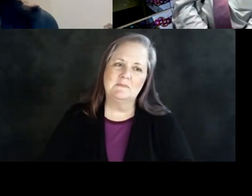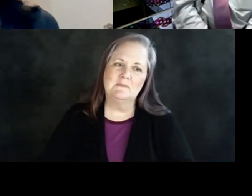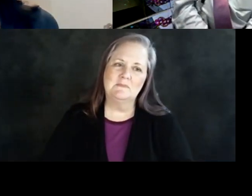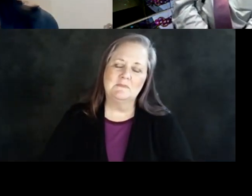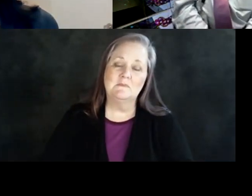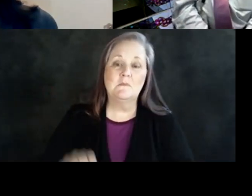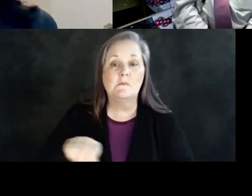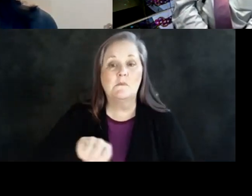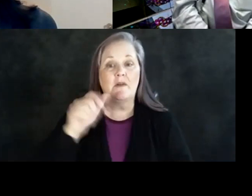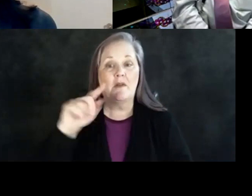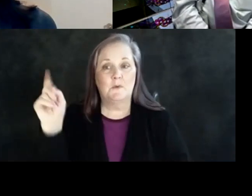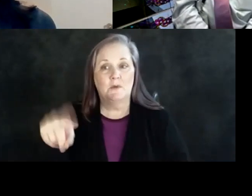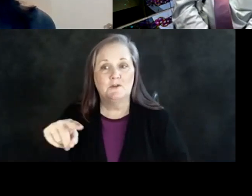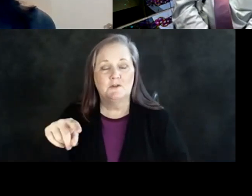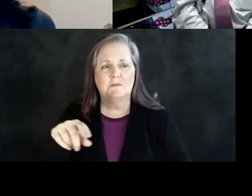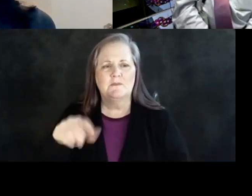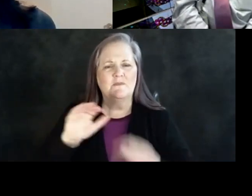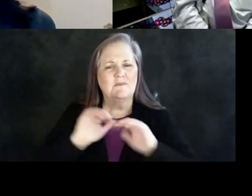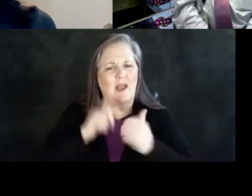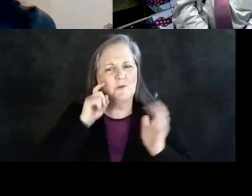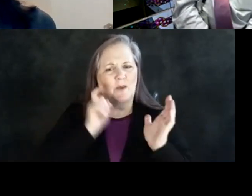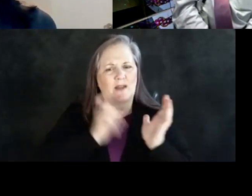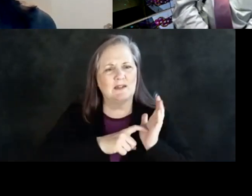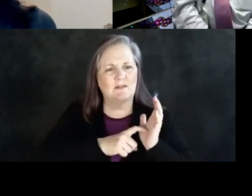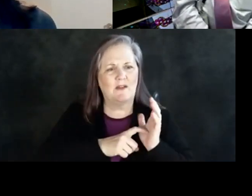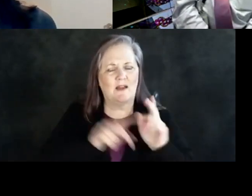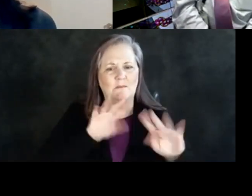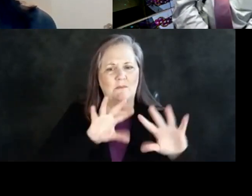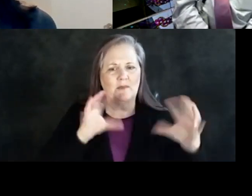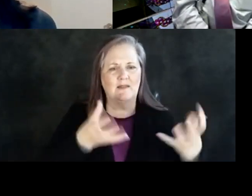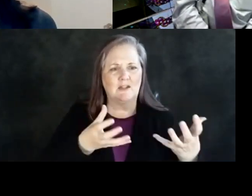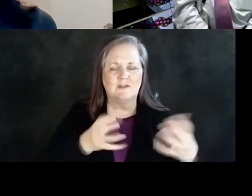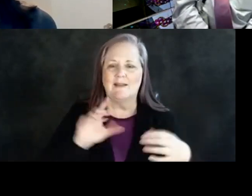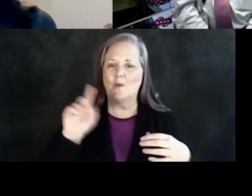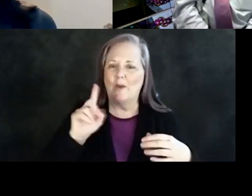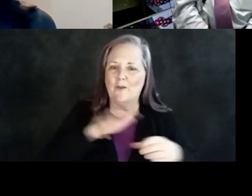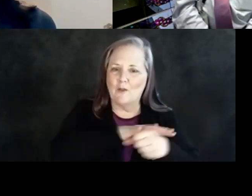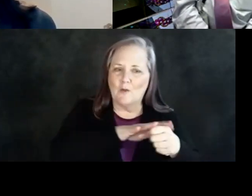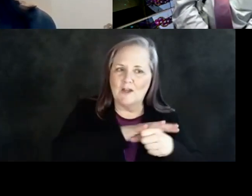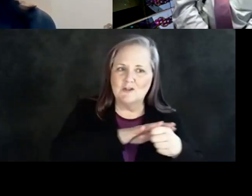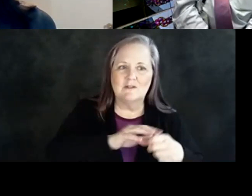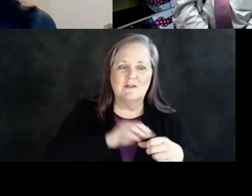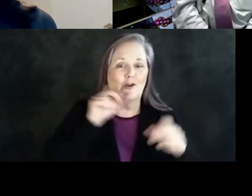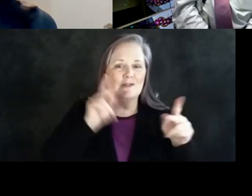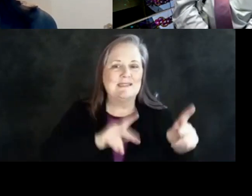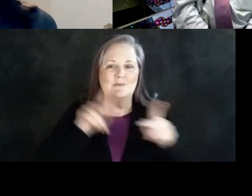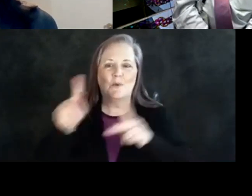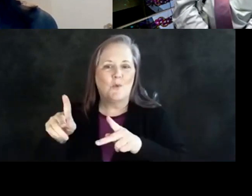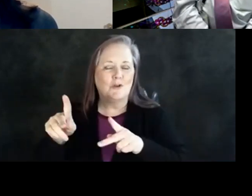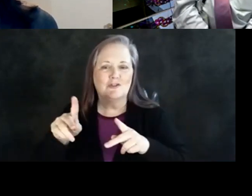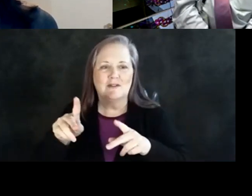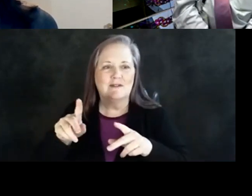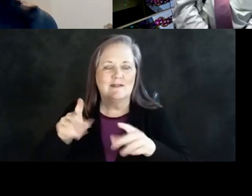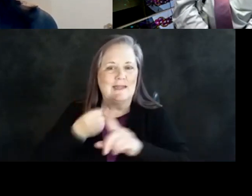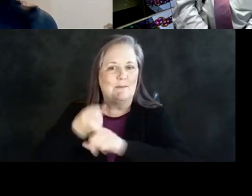Another community member asked, how are you identifying population, community, location, which have been disproportionately impacted